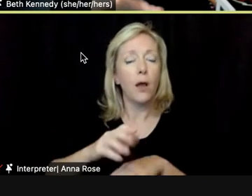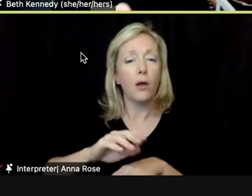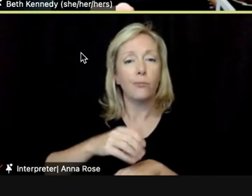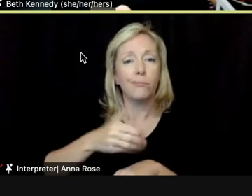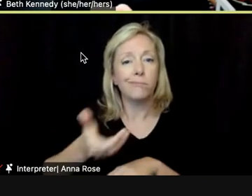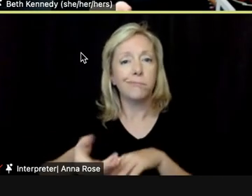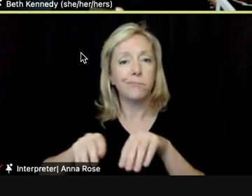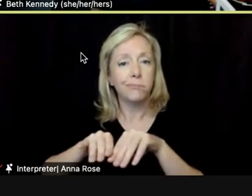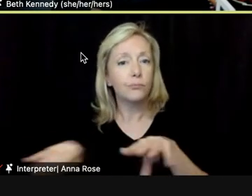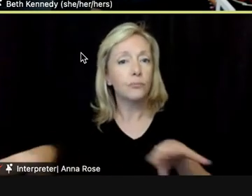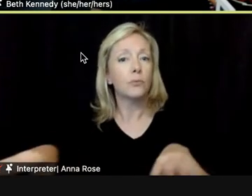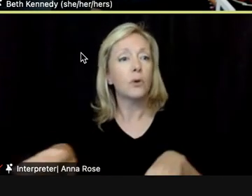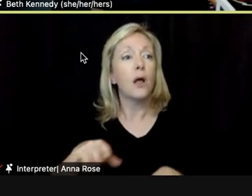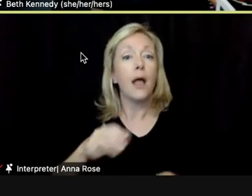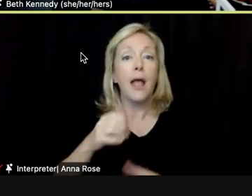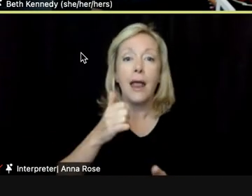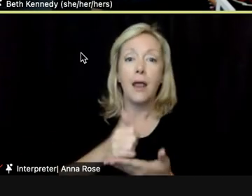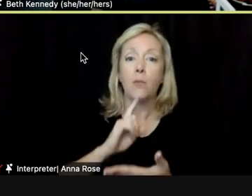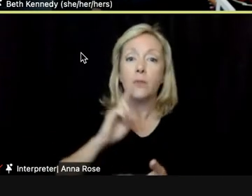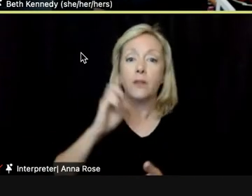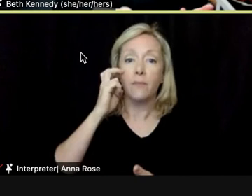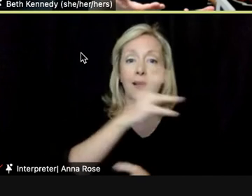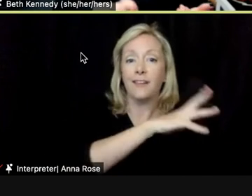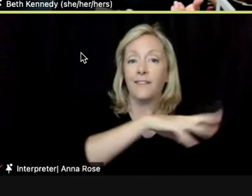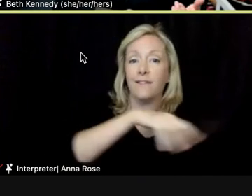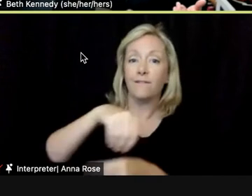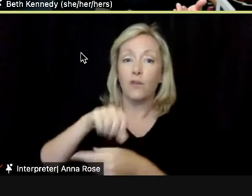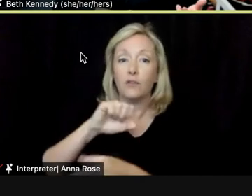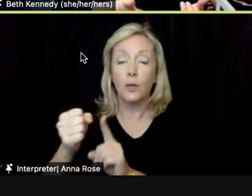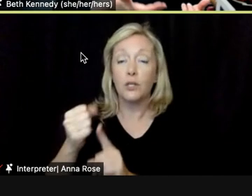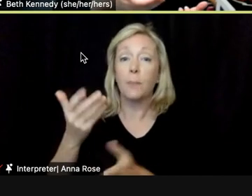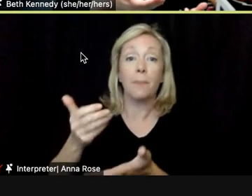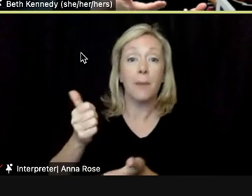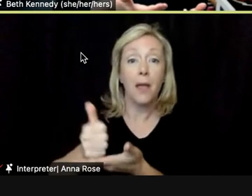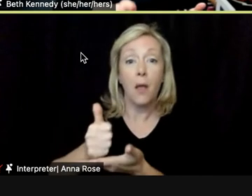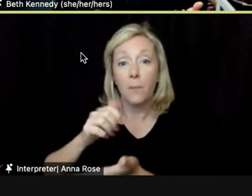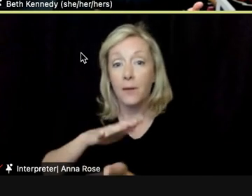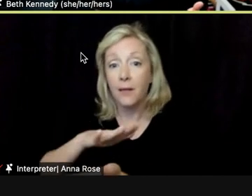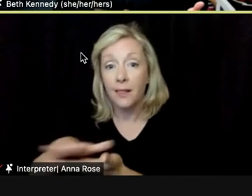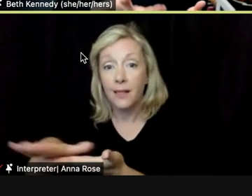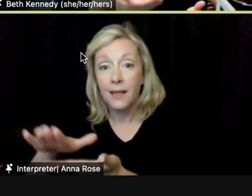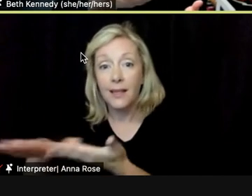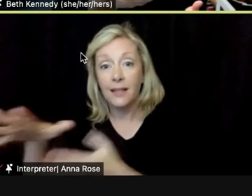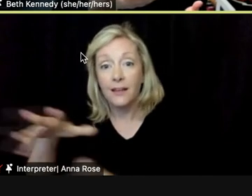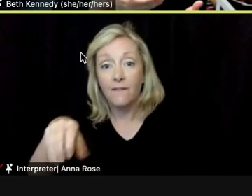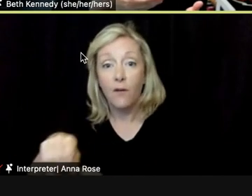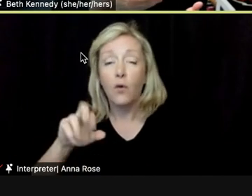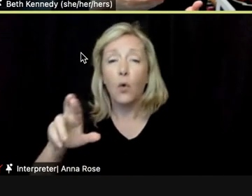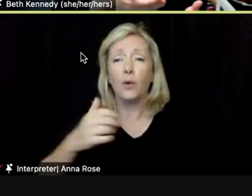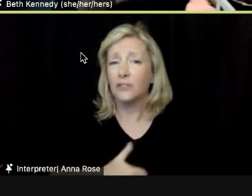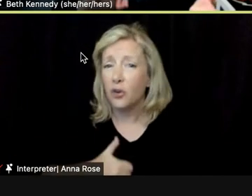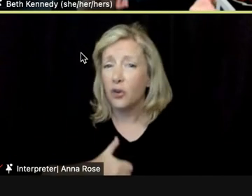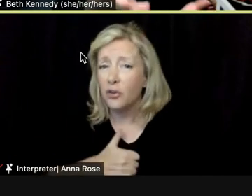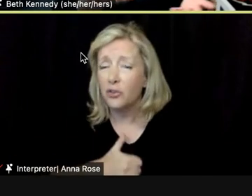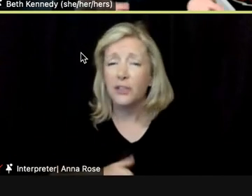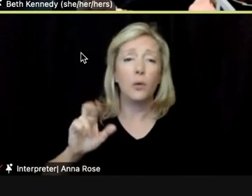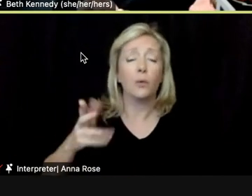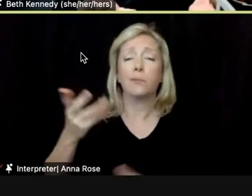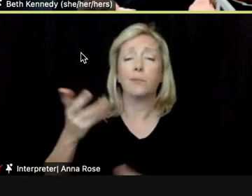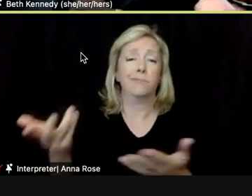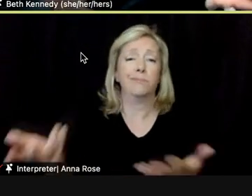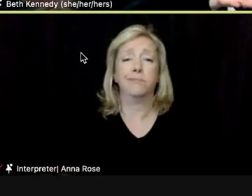to appropriately engage in that situation. Maybe you're going to help clean up. Maybe you're going to say sorry. Maybe, I don't know